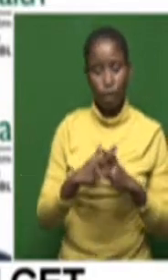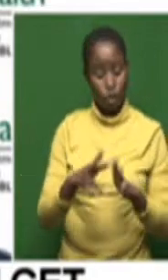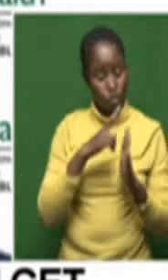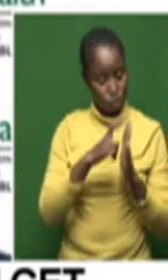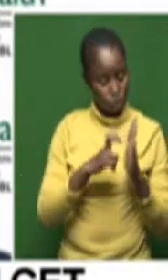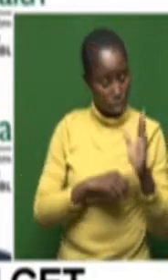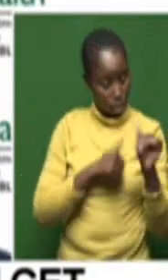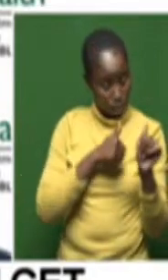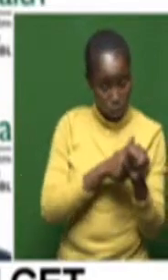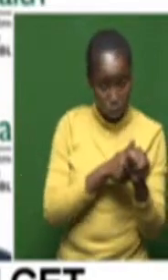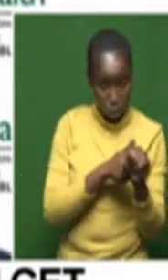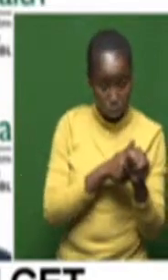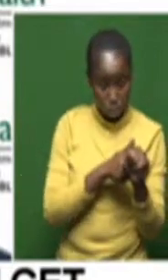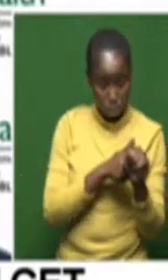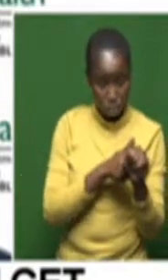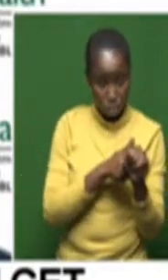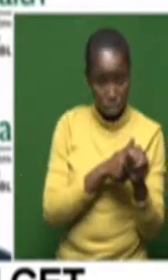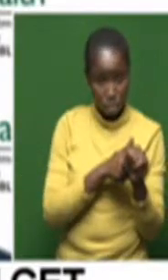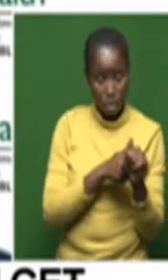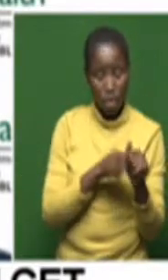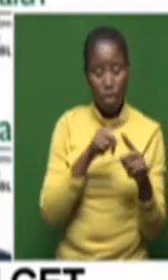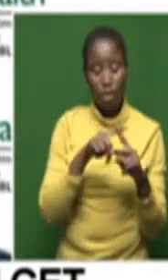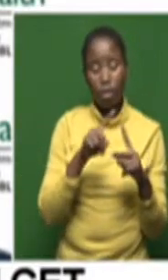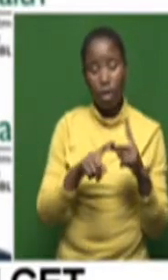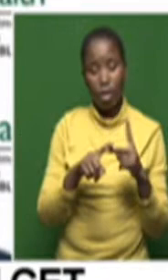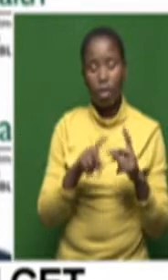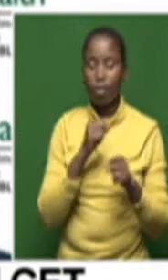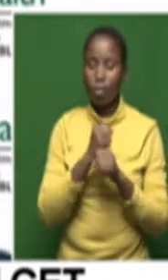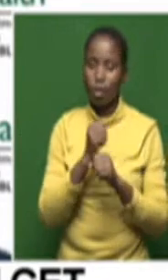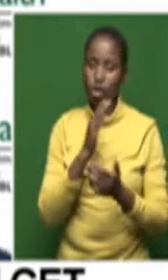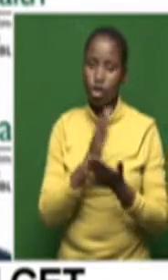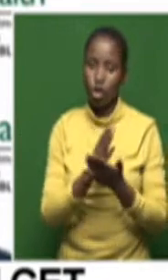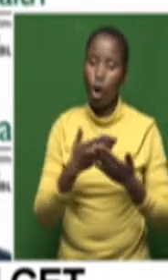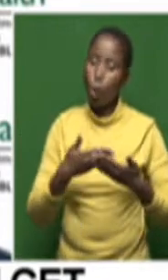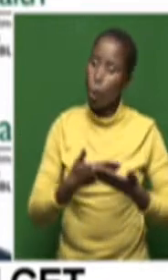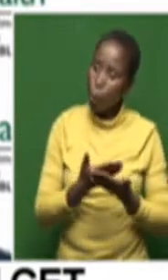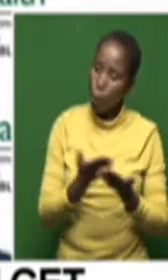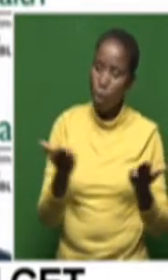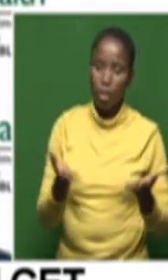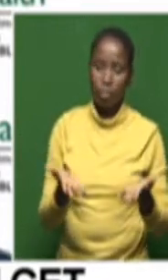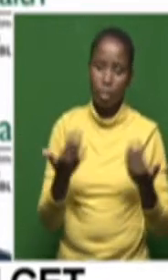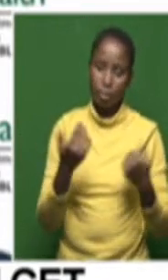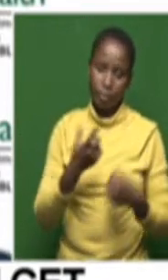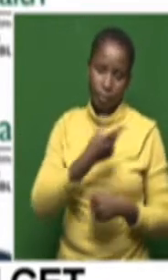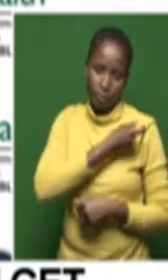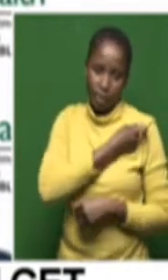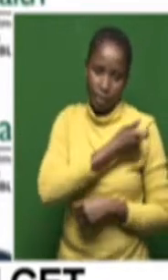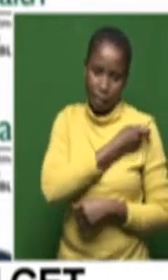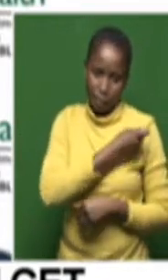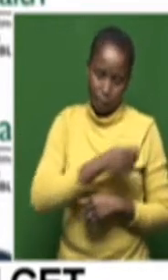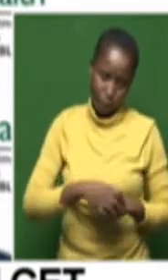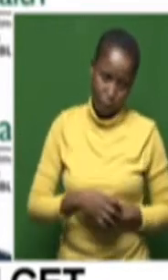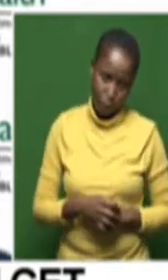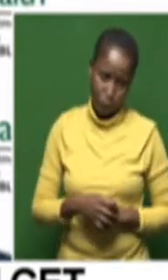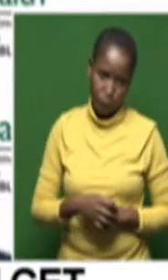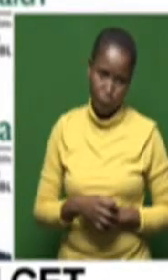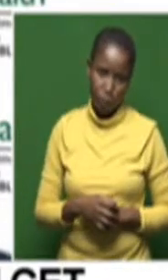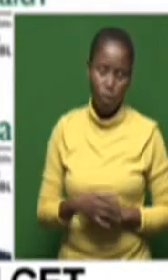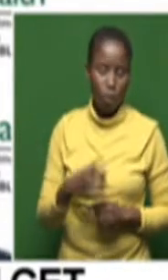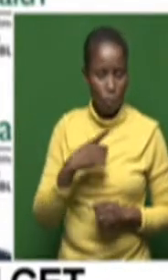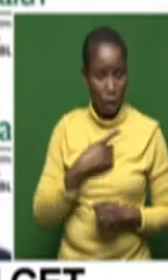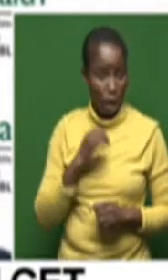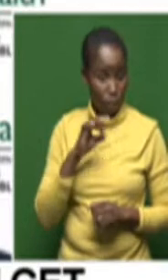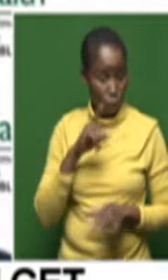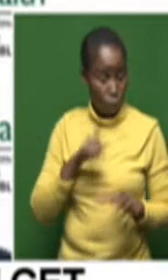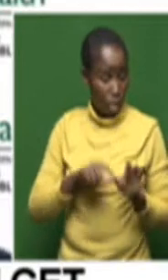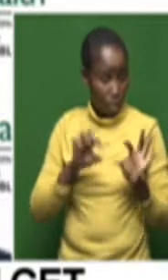but also make sure that all of us take our vaccine as long as we qualify. And at